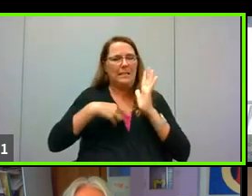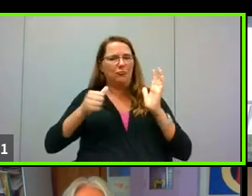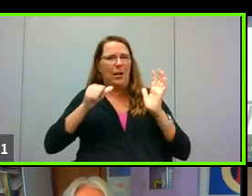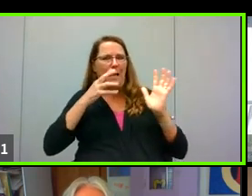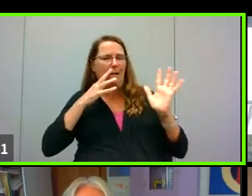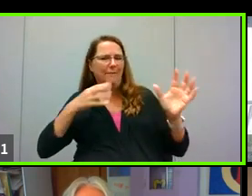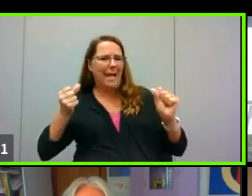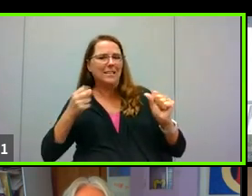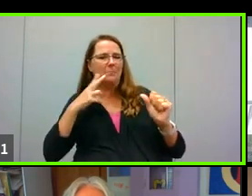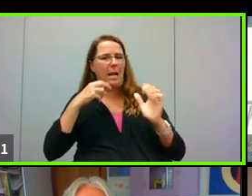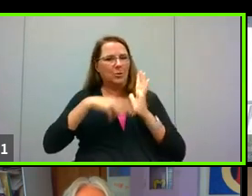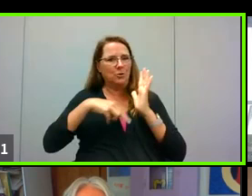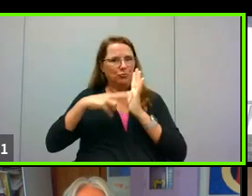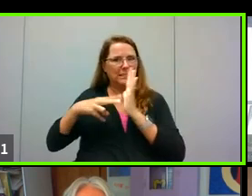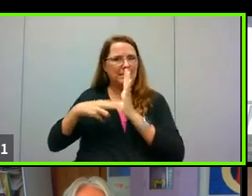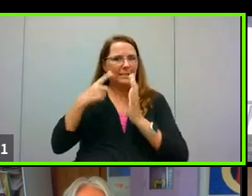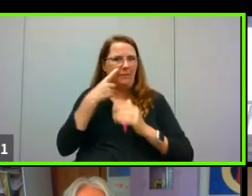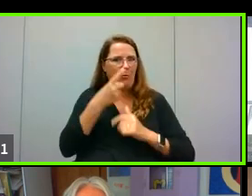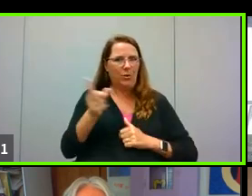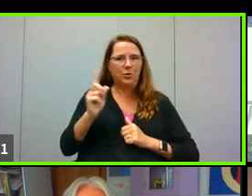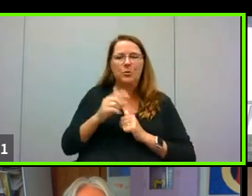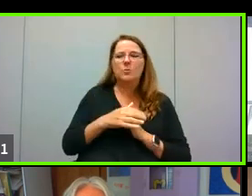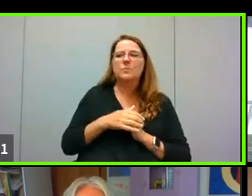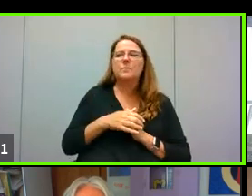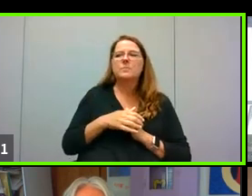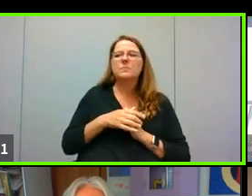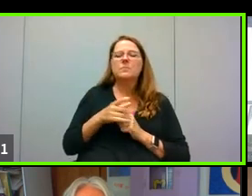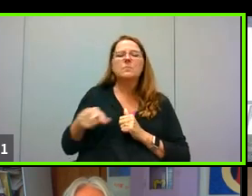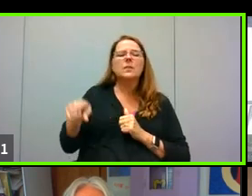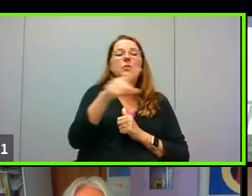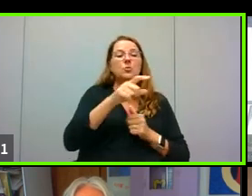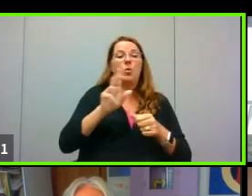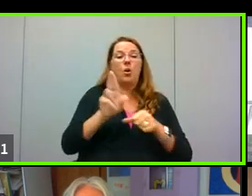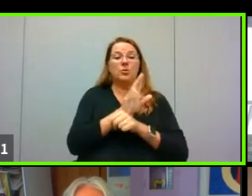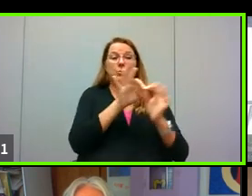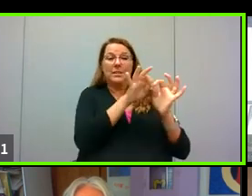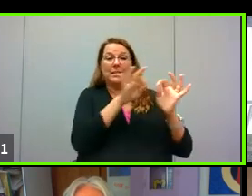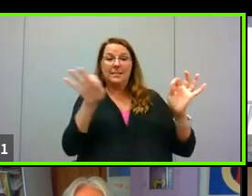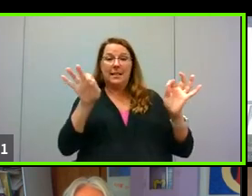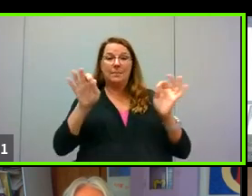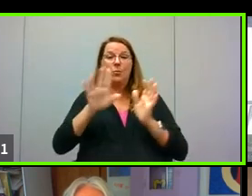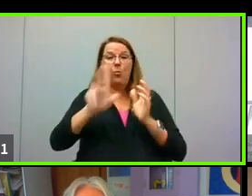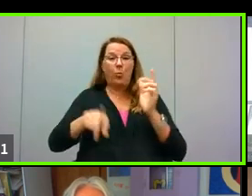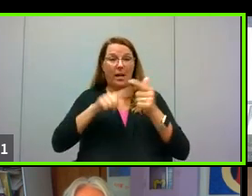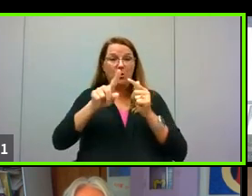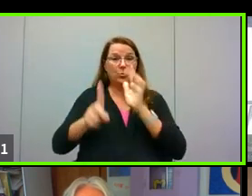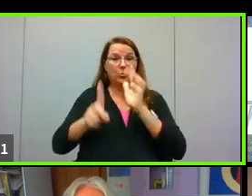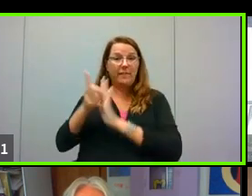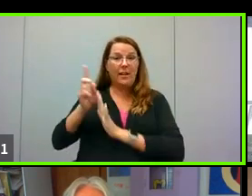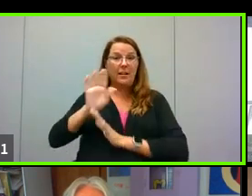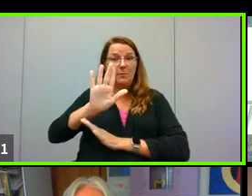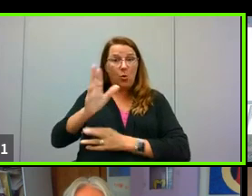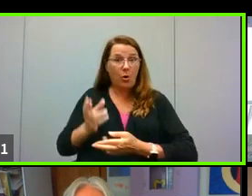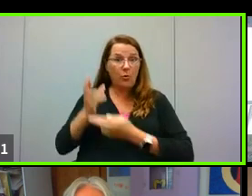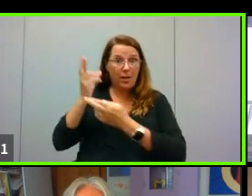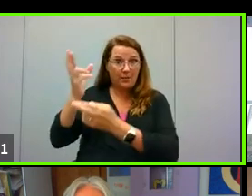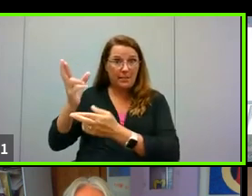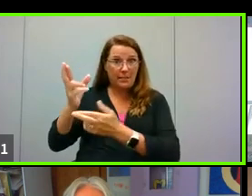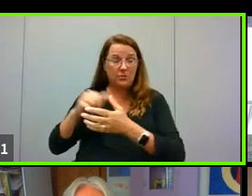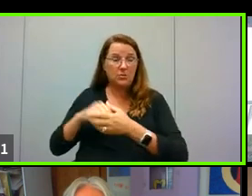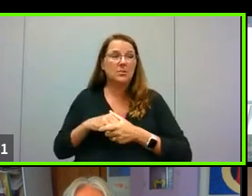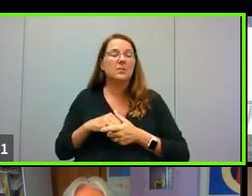but just to refresh your memory, because you all used this statement in developing your recommendations. And your recommendations, as